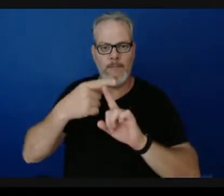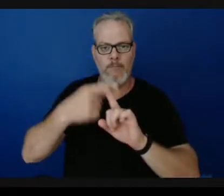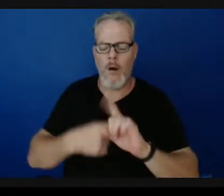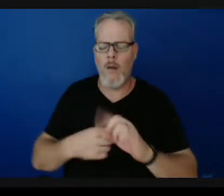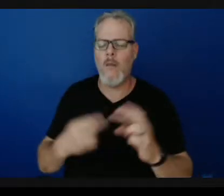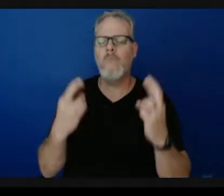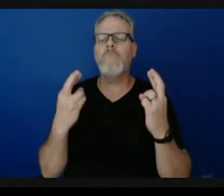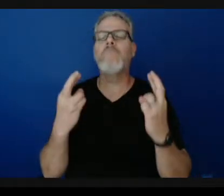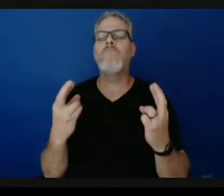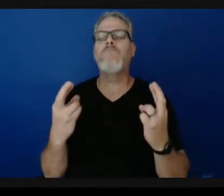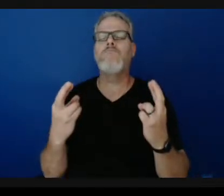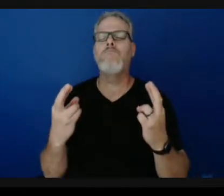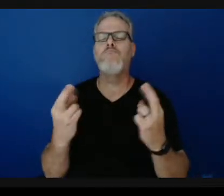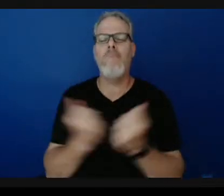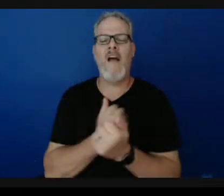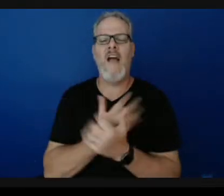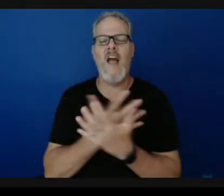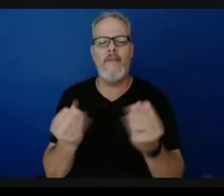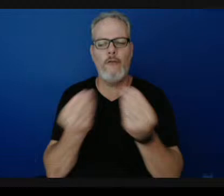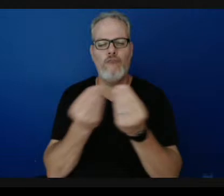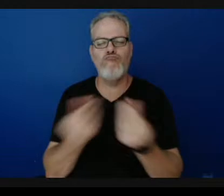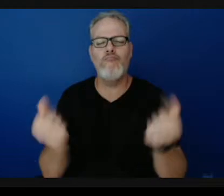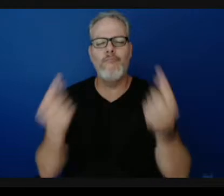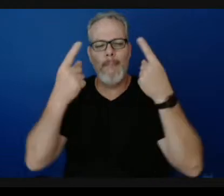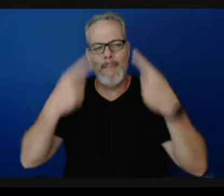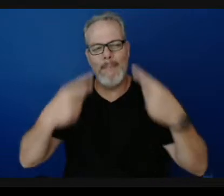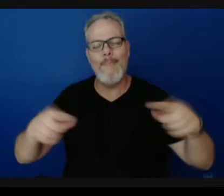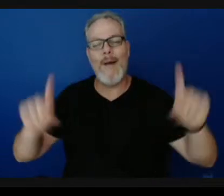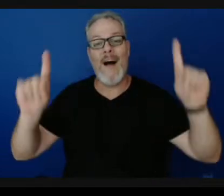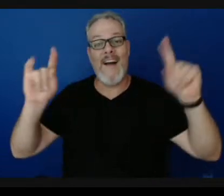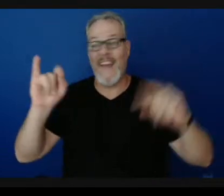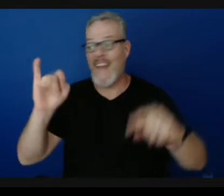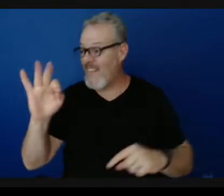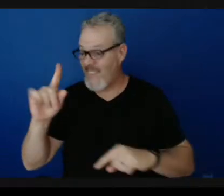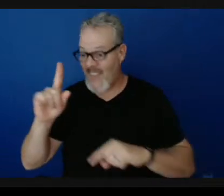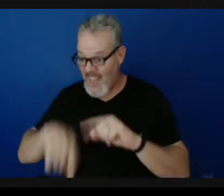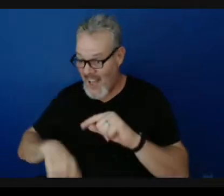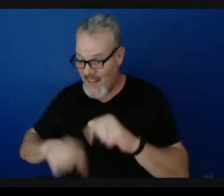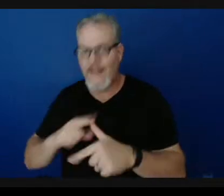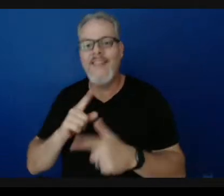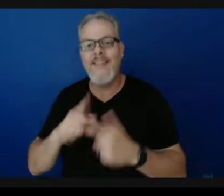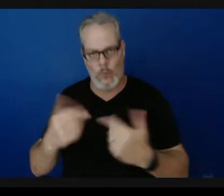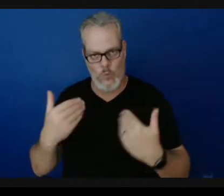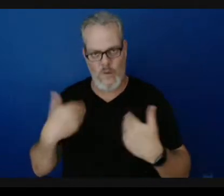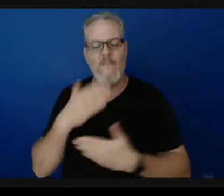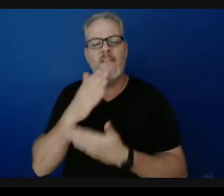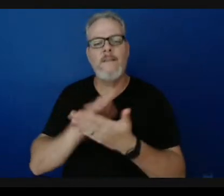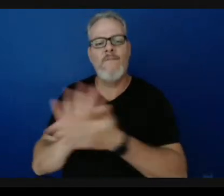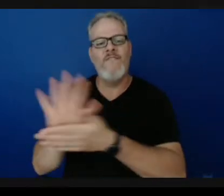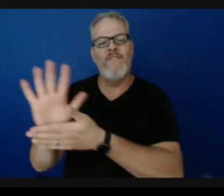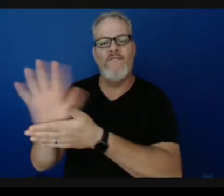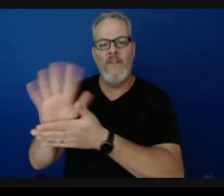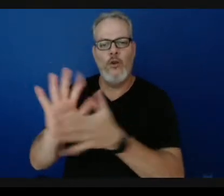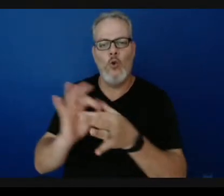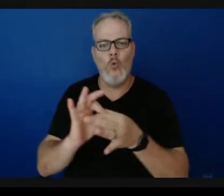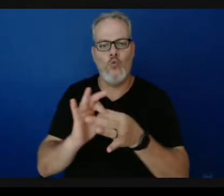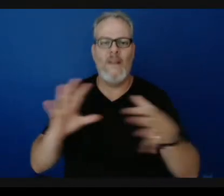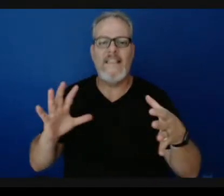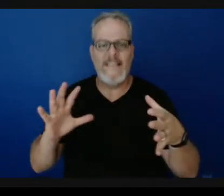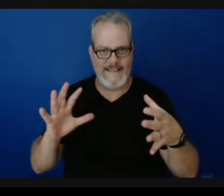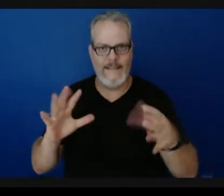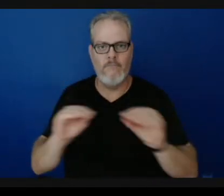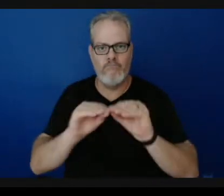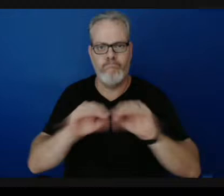well and we're able to live stream it. If not, then we'll be doing probably video release on that. But that'd be tomorrow about the same time, right?